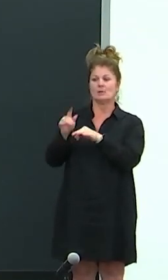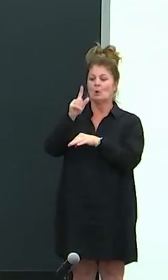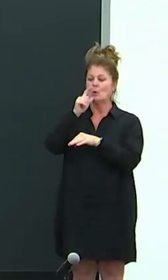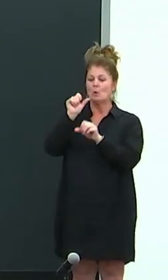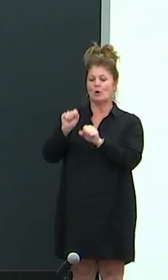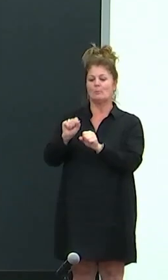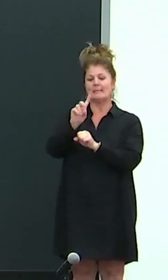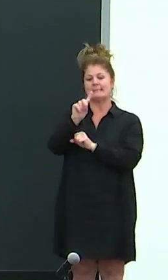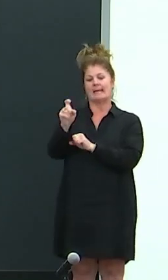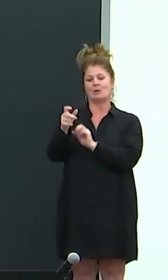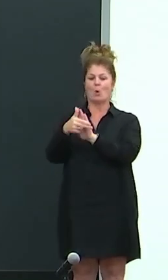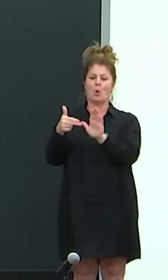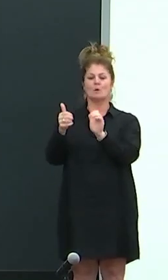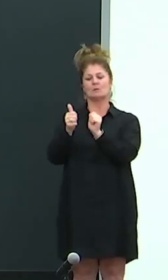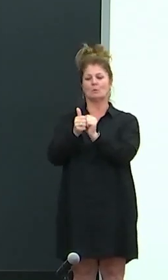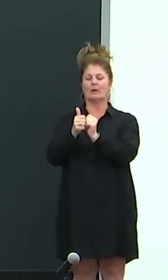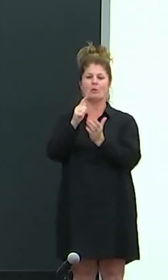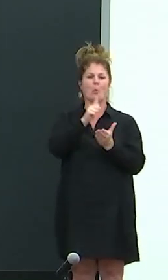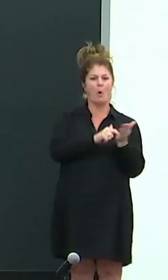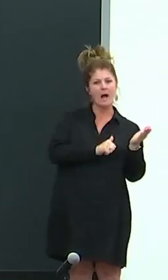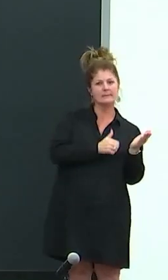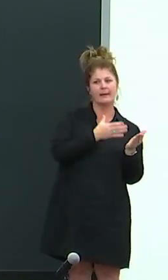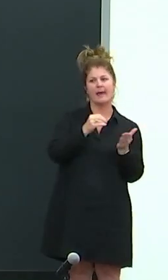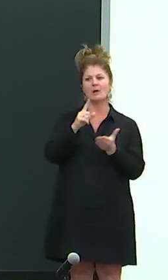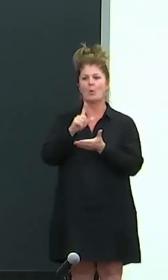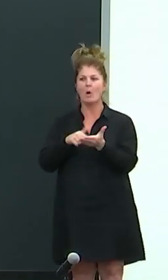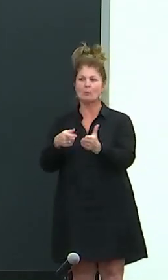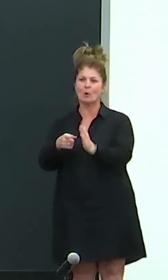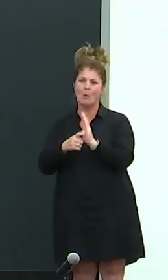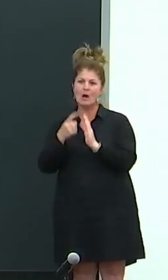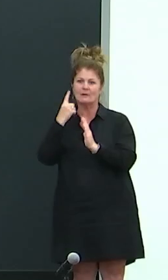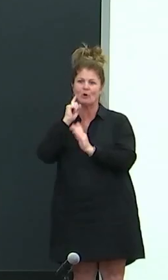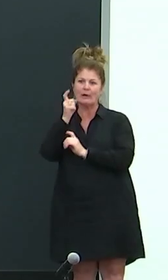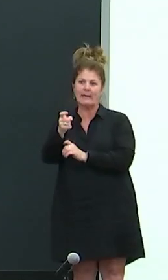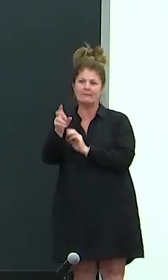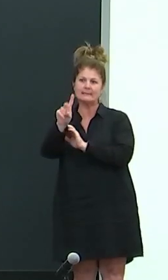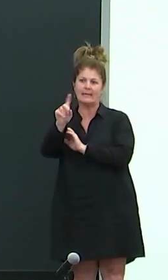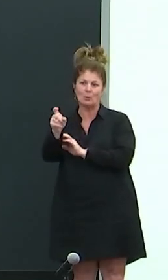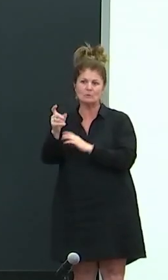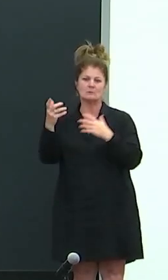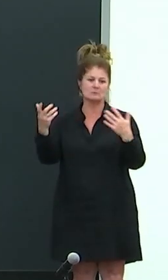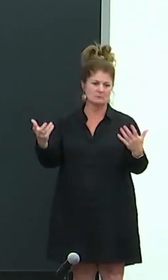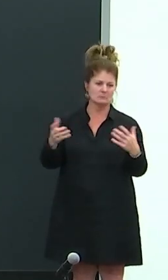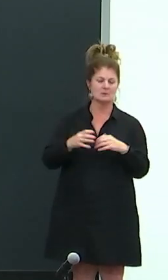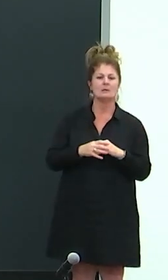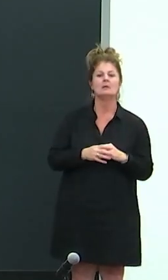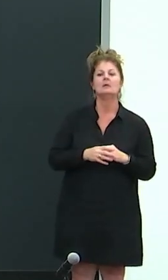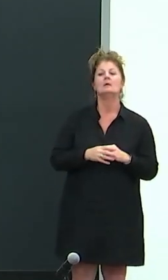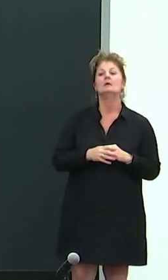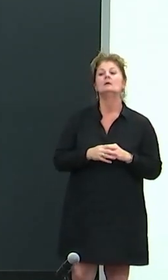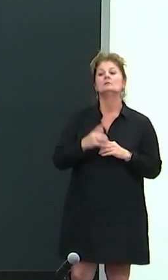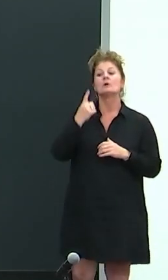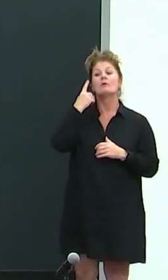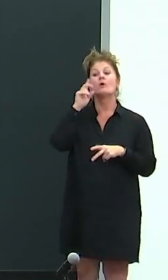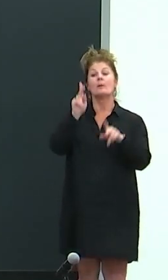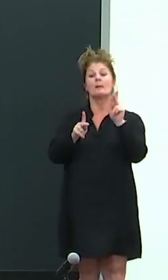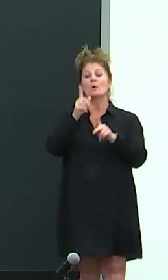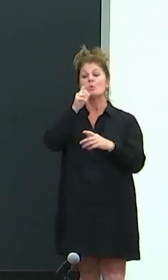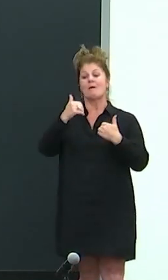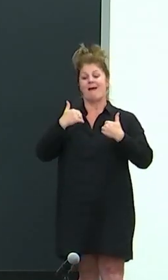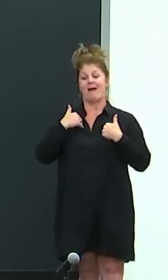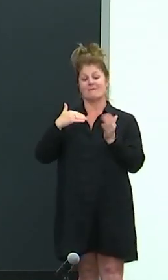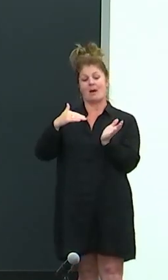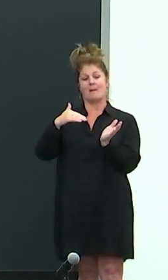be diagnosed with what and what that criteria is. So for individuals who have a